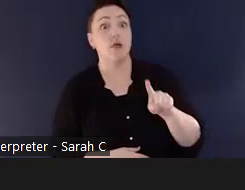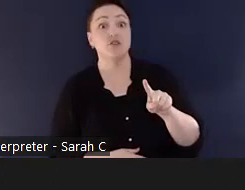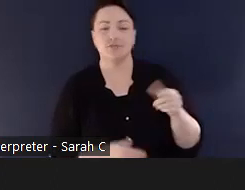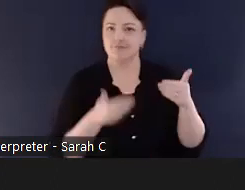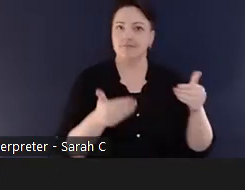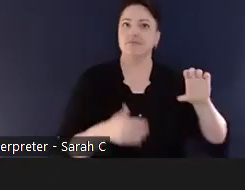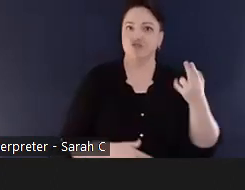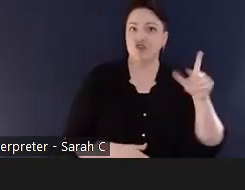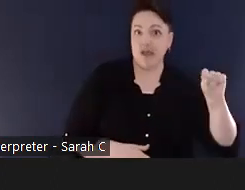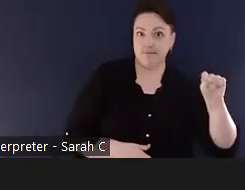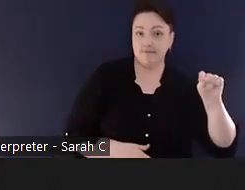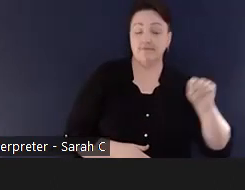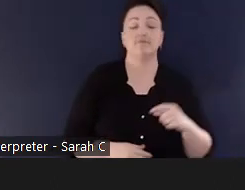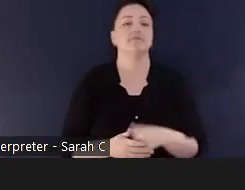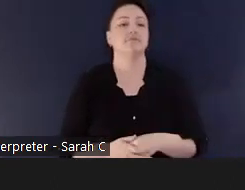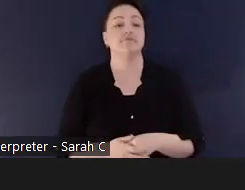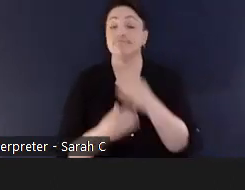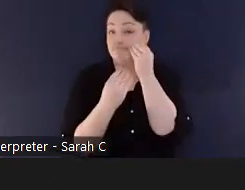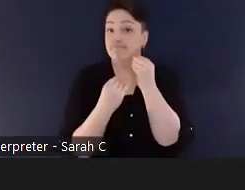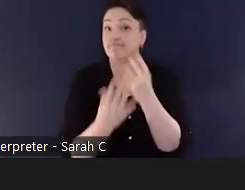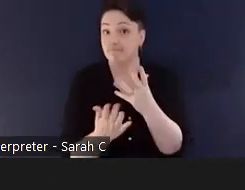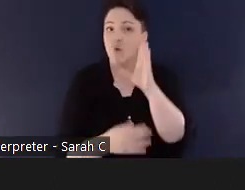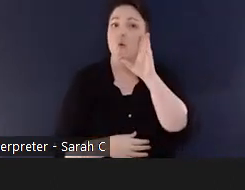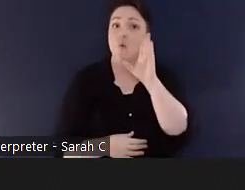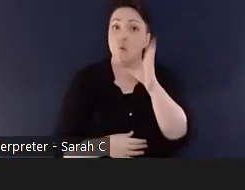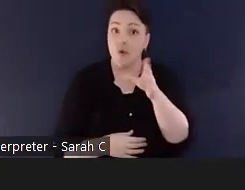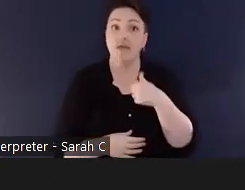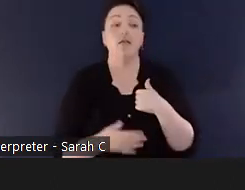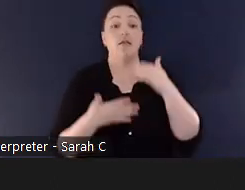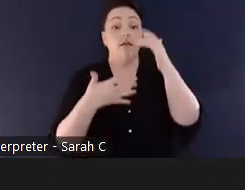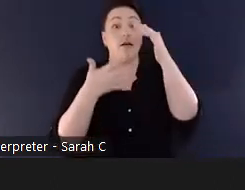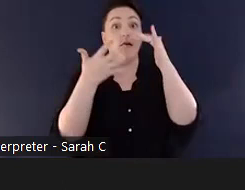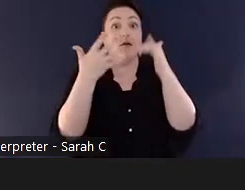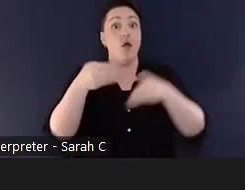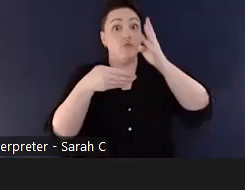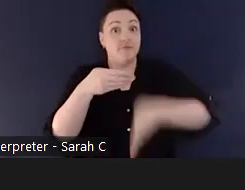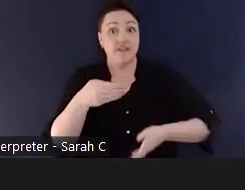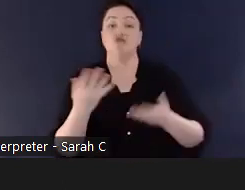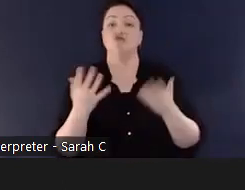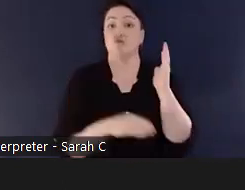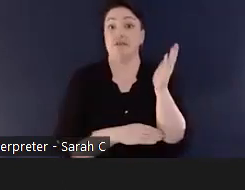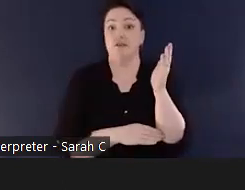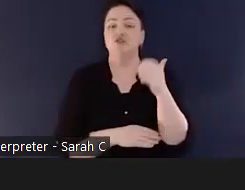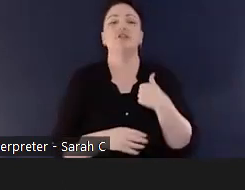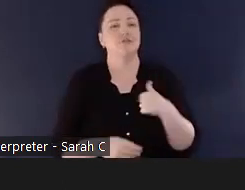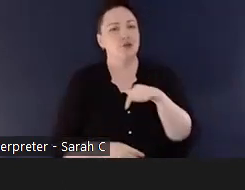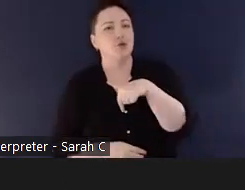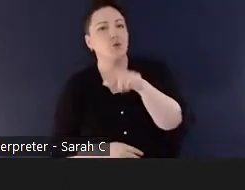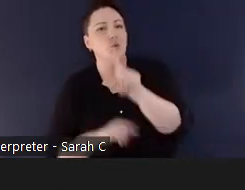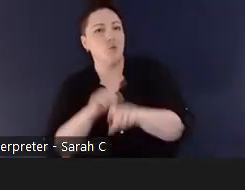though, have a designated Q&A as part of this presentation later on. And if you think of something